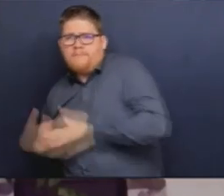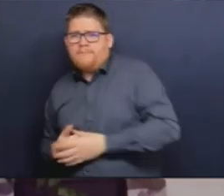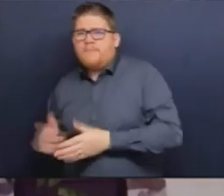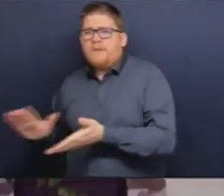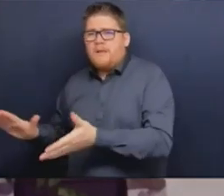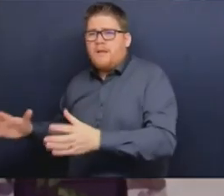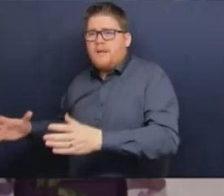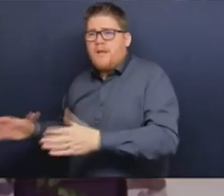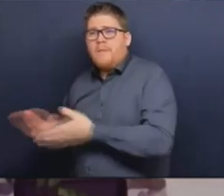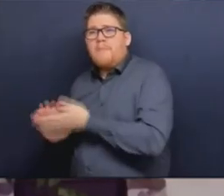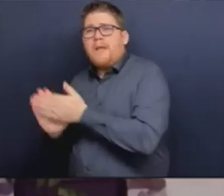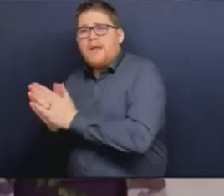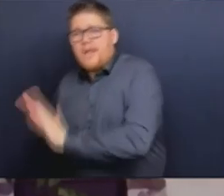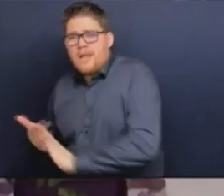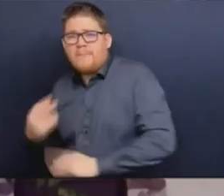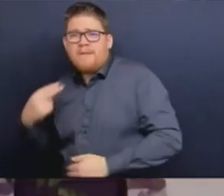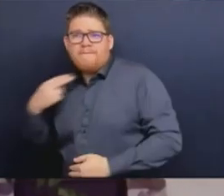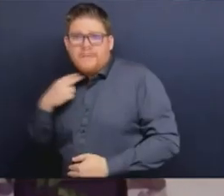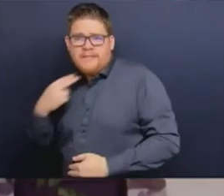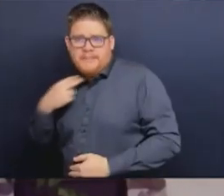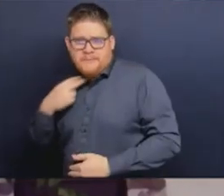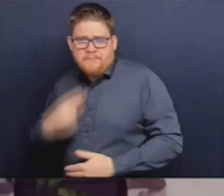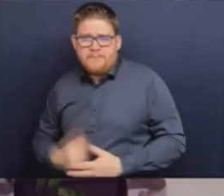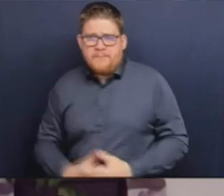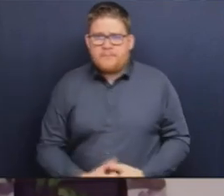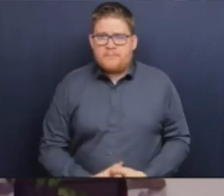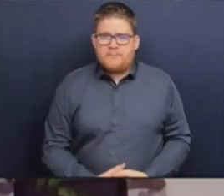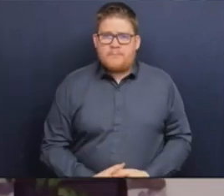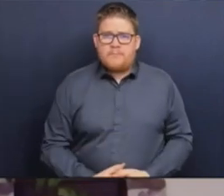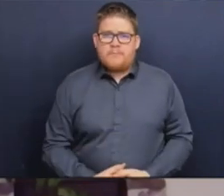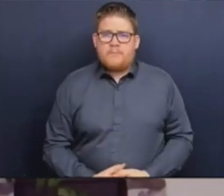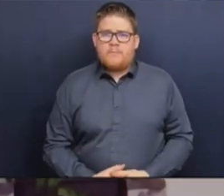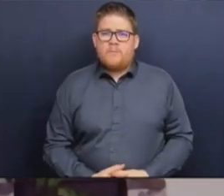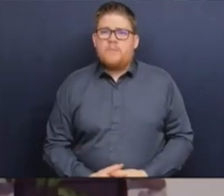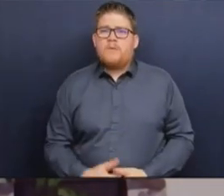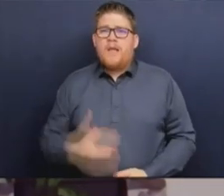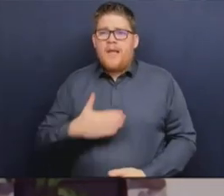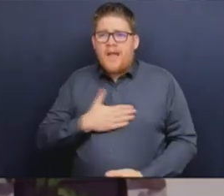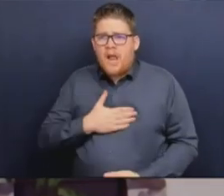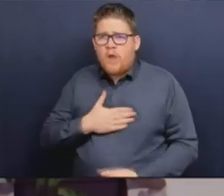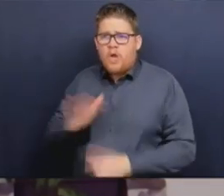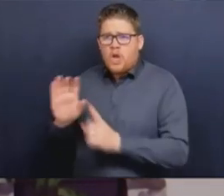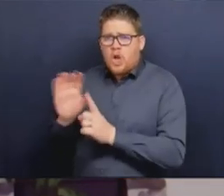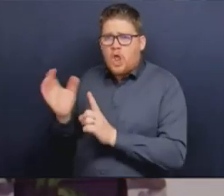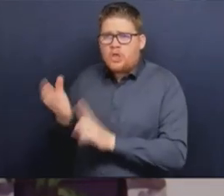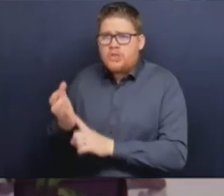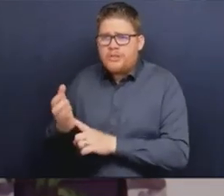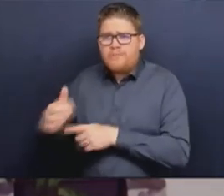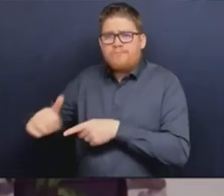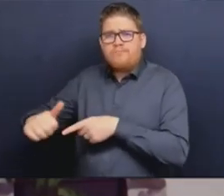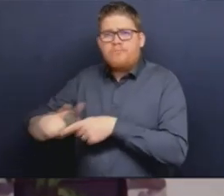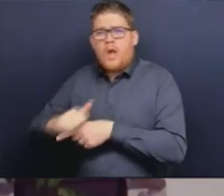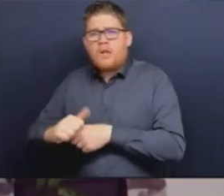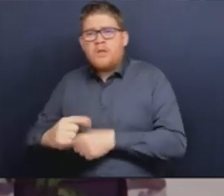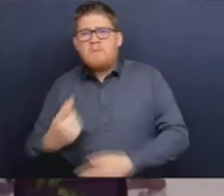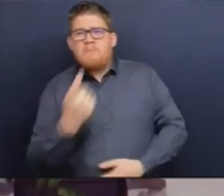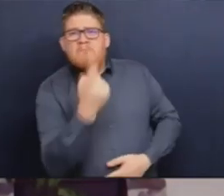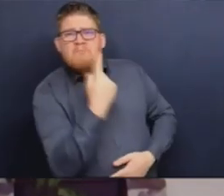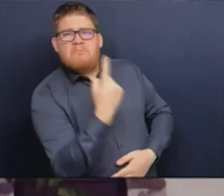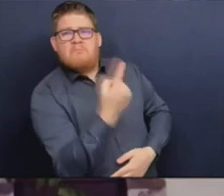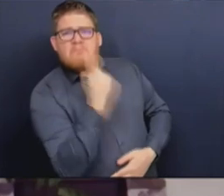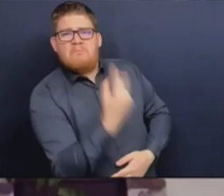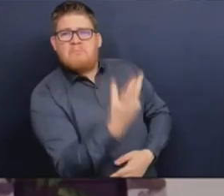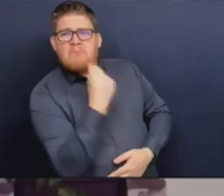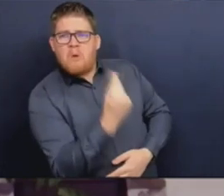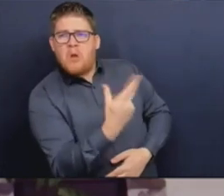our cultural practices, traditions, to the horrific residential school system that's been brought to